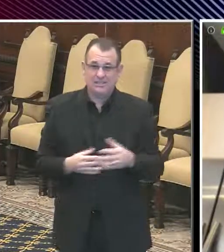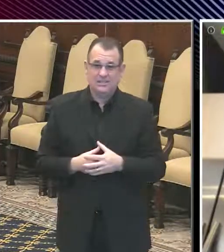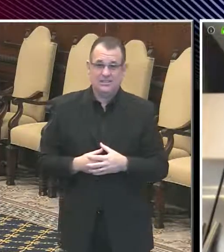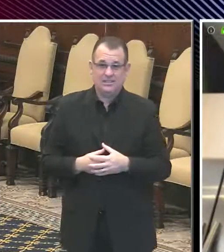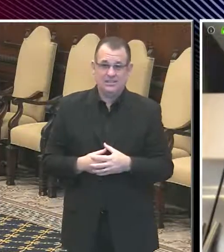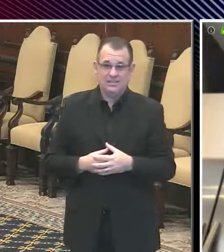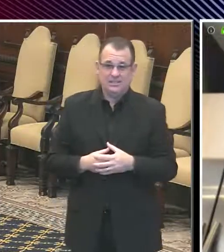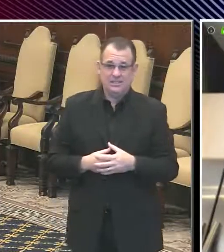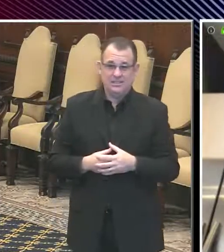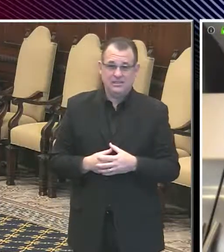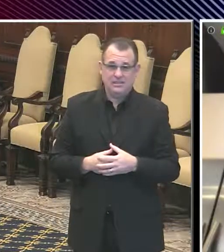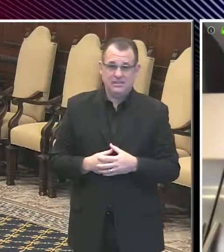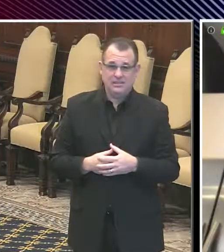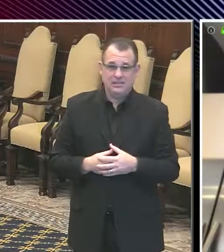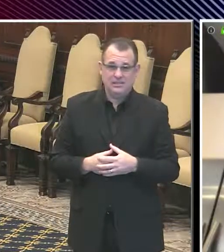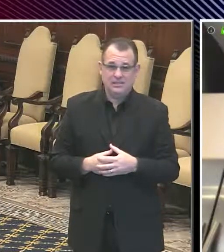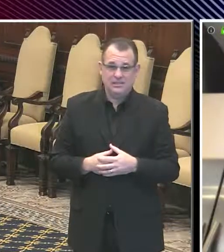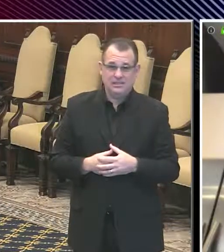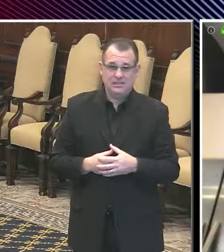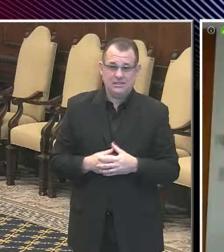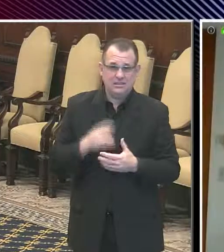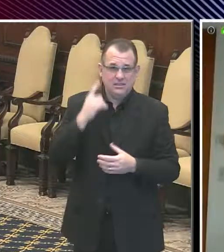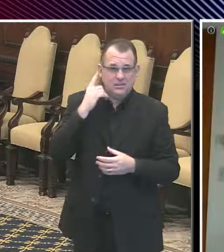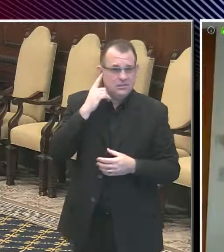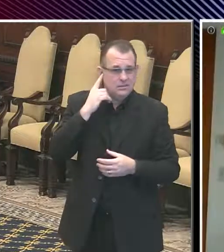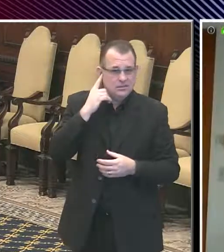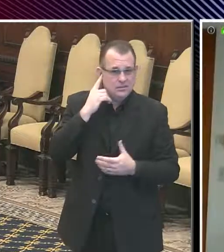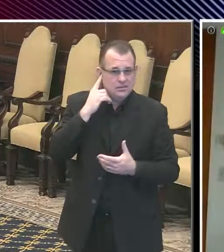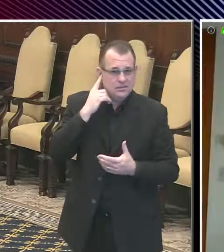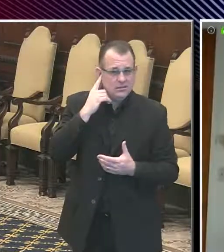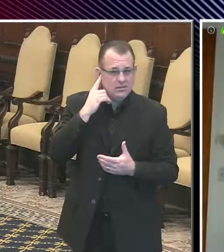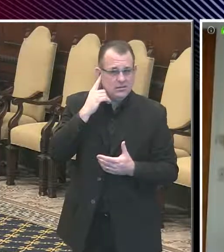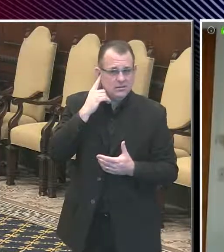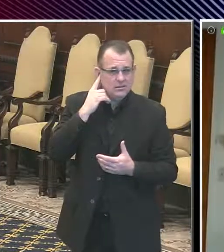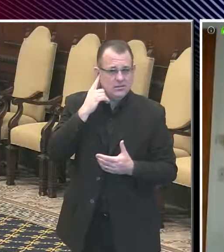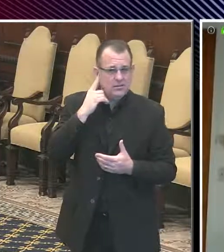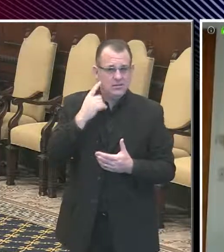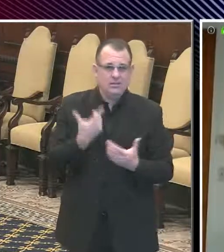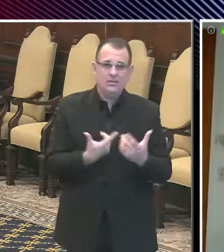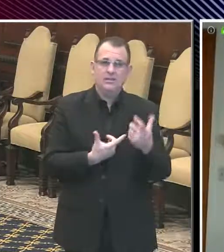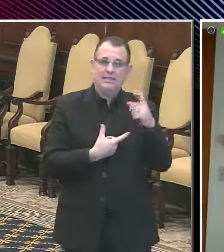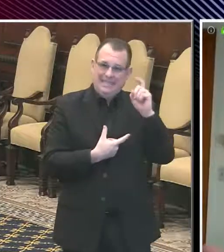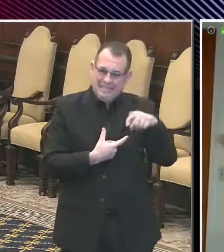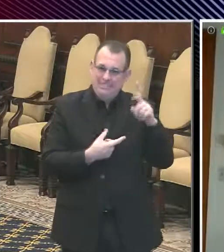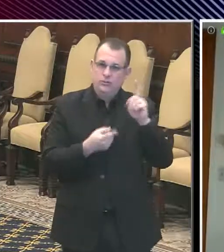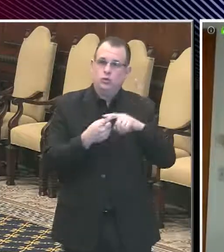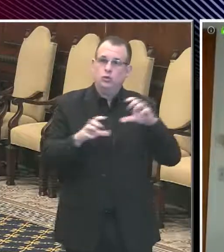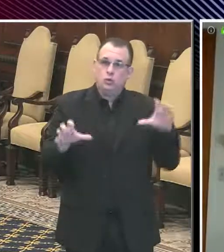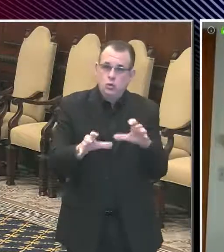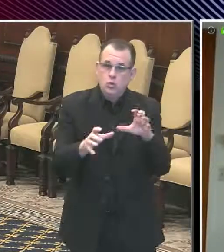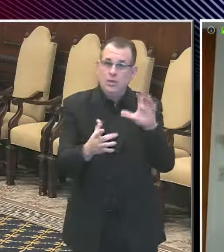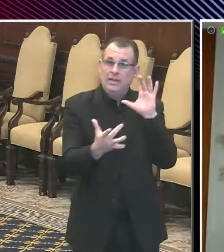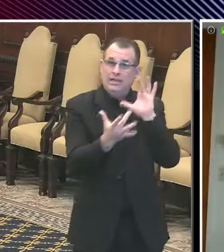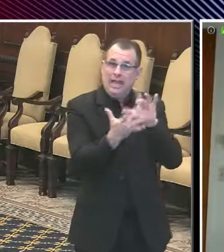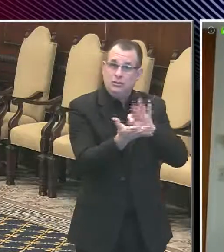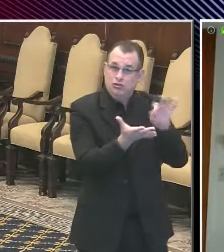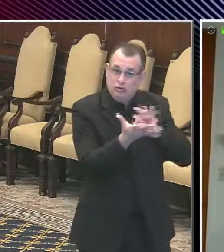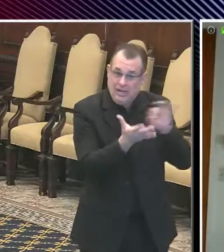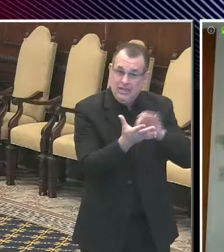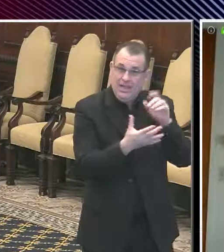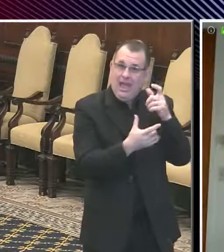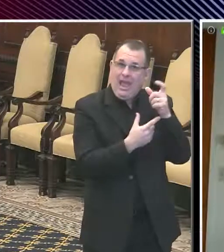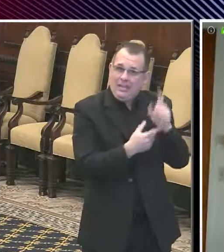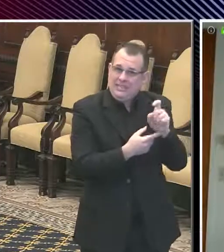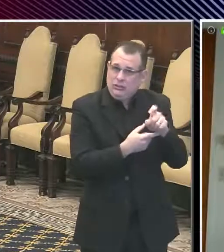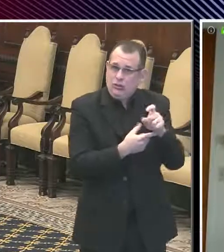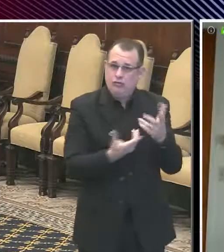budget in the city for it? So it is necessary to do contact tracing for us to do a full reopen. I'm convinced that that's true.